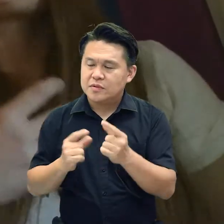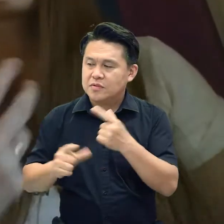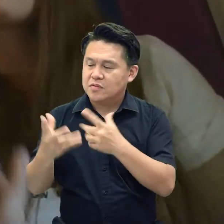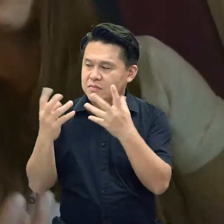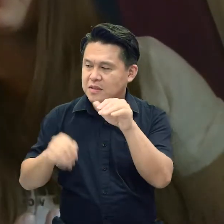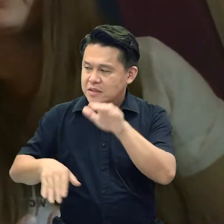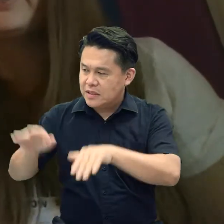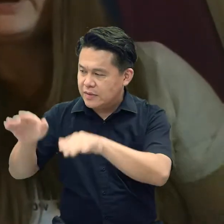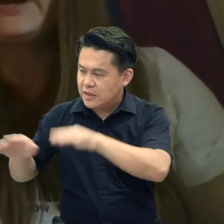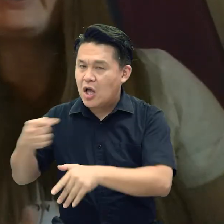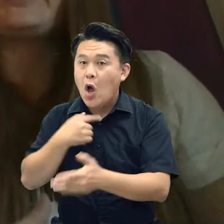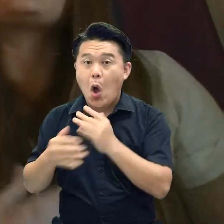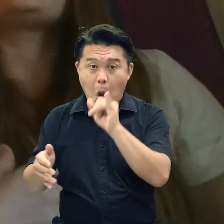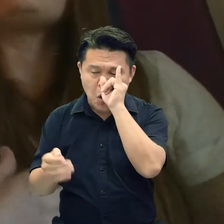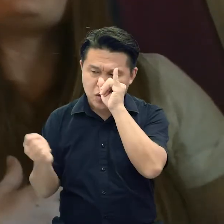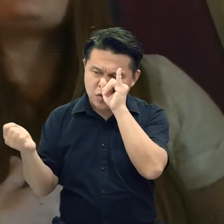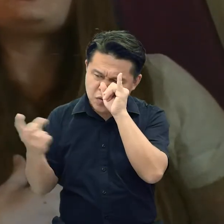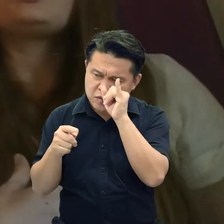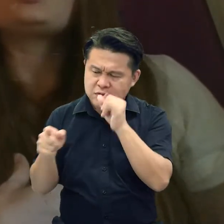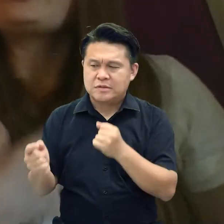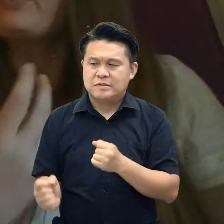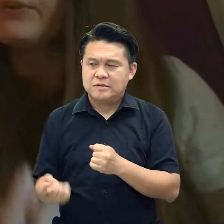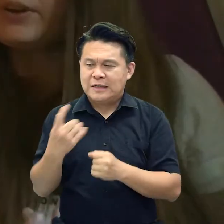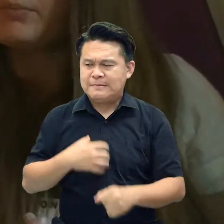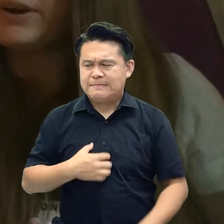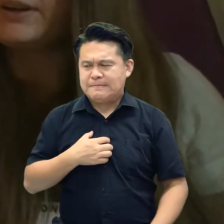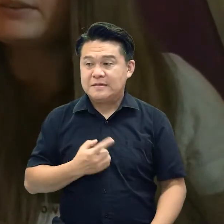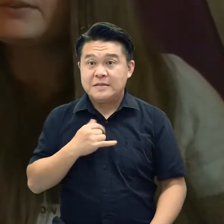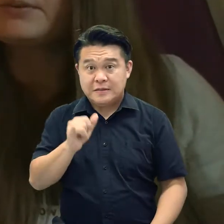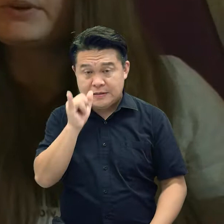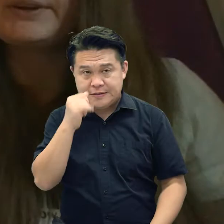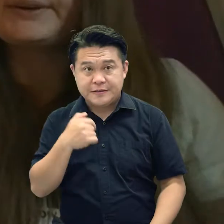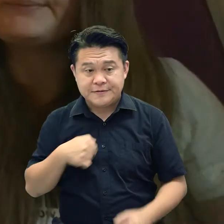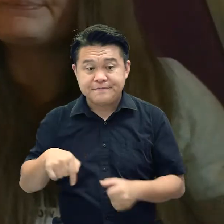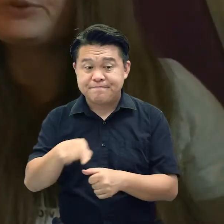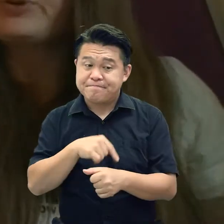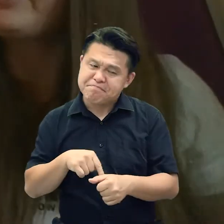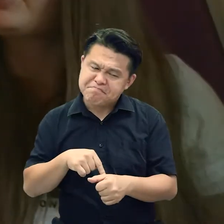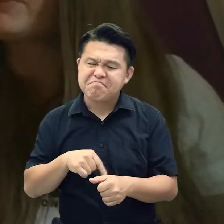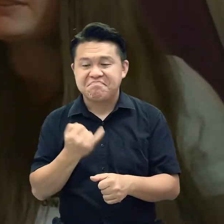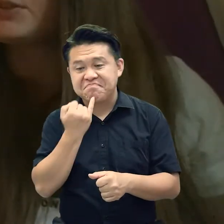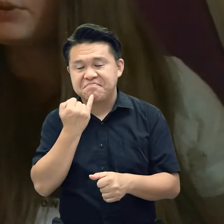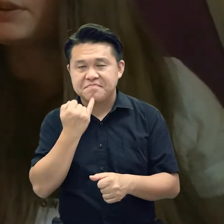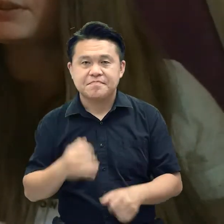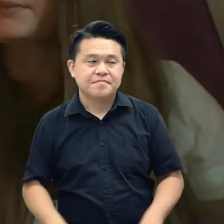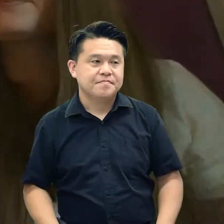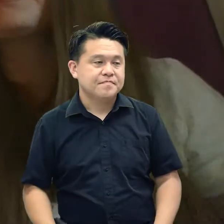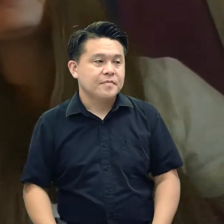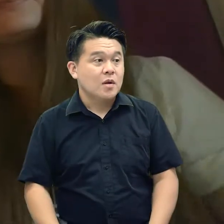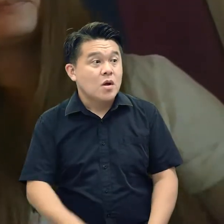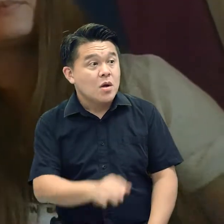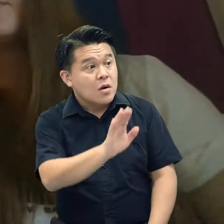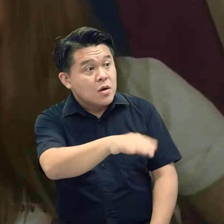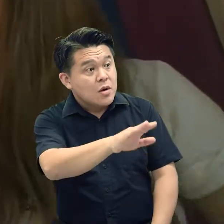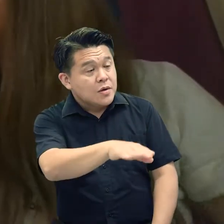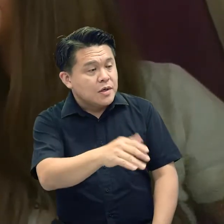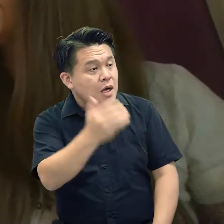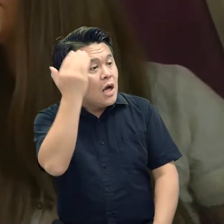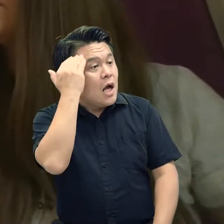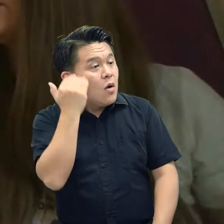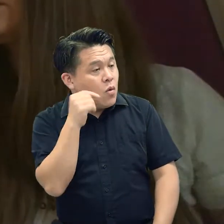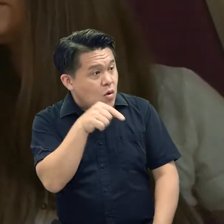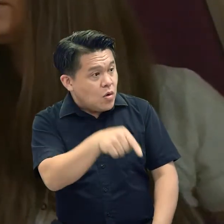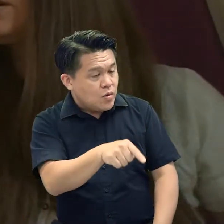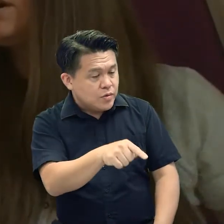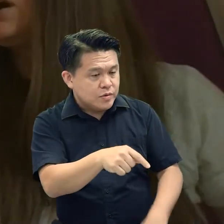experienced much, much more and actually been quite offended by it. So yeah, that's my situation. So you didn't experience